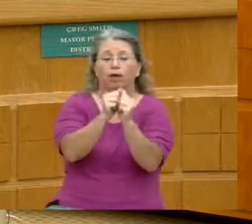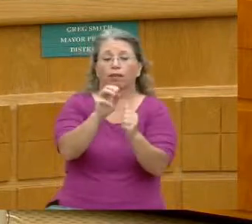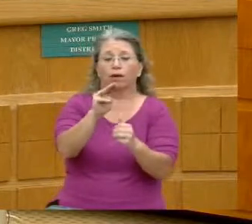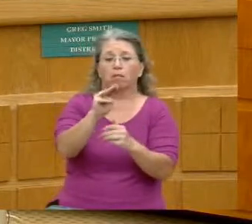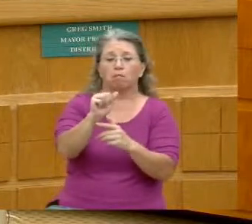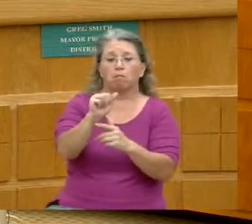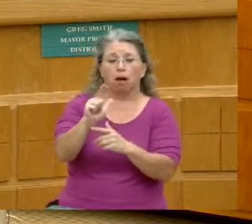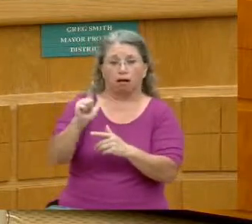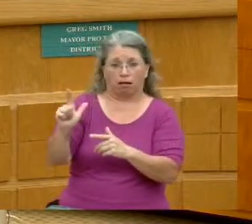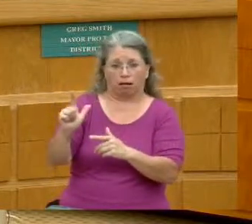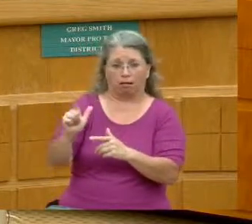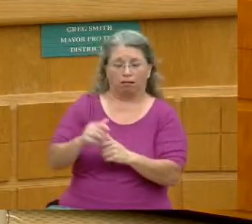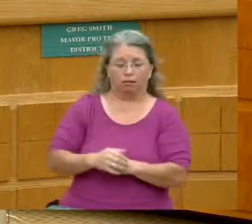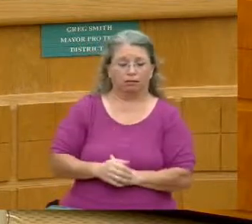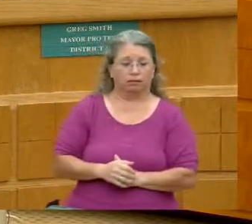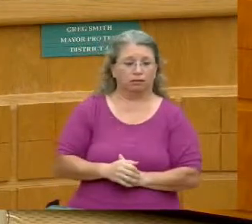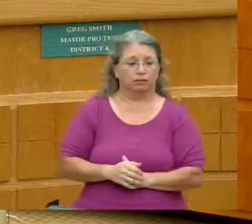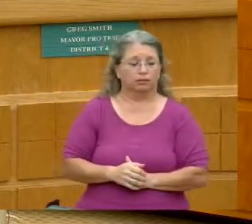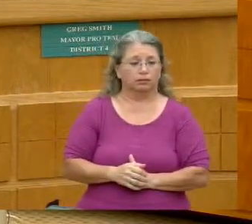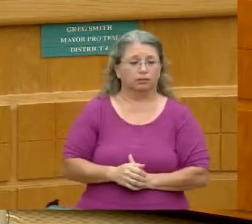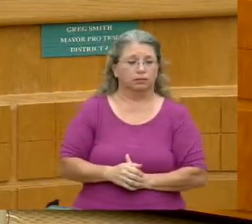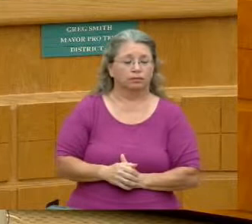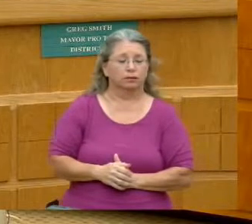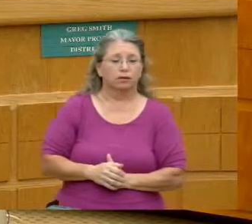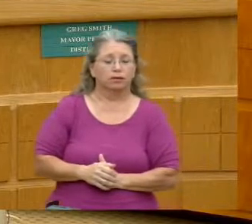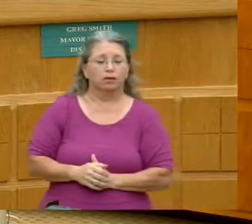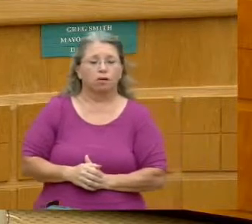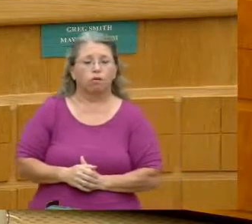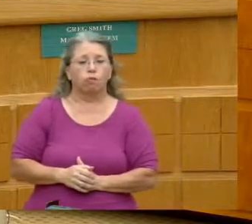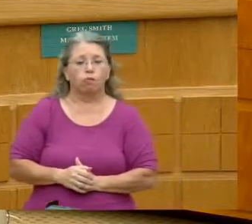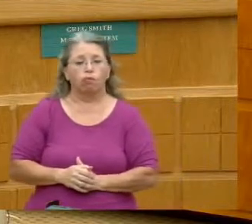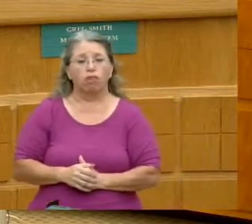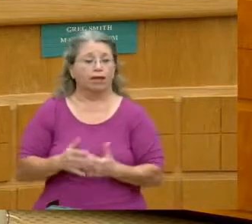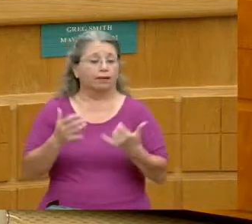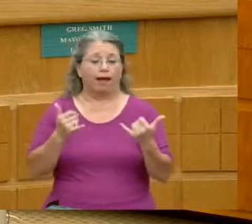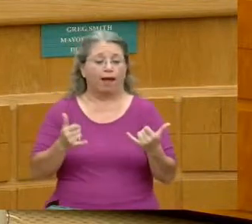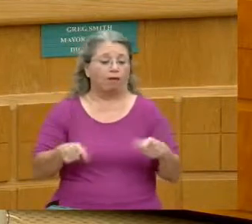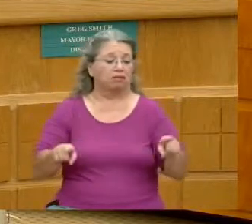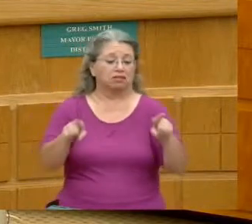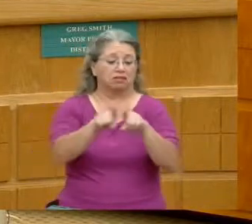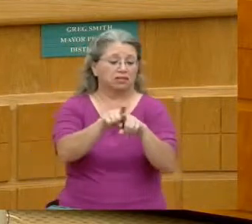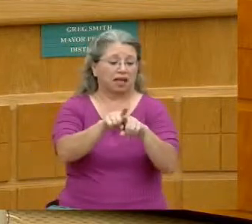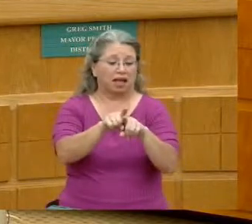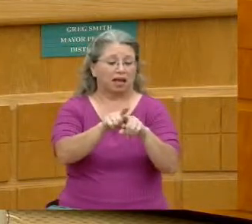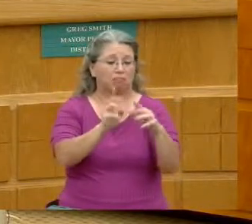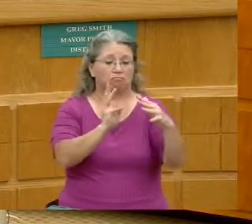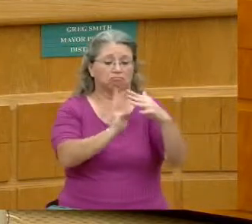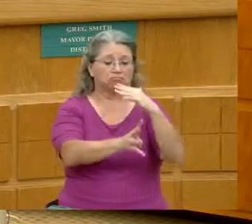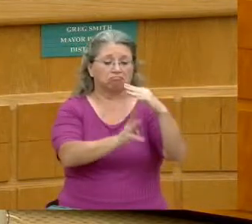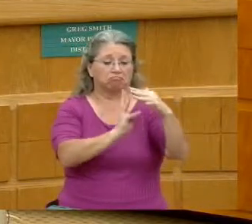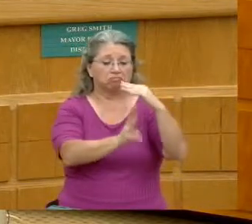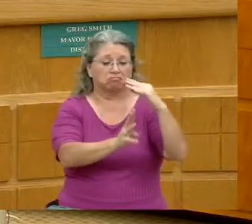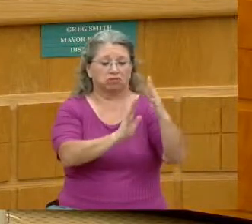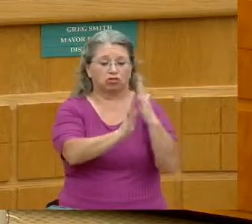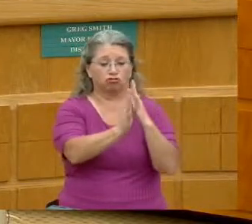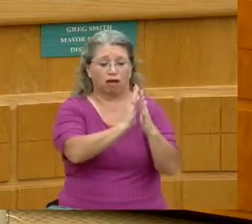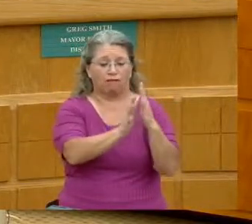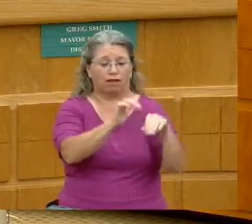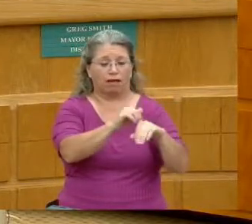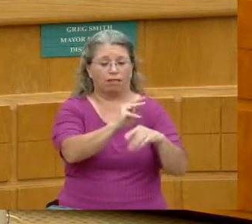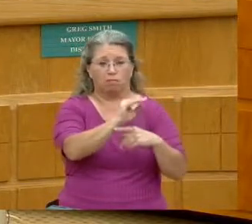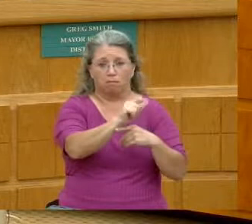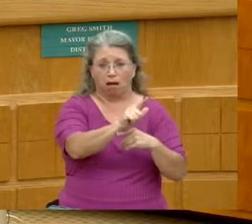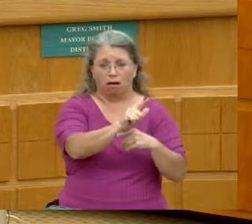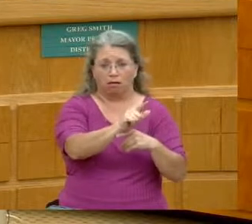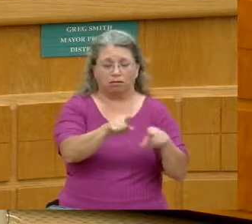much, on a relative basis, as much traffic as at the malls as there is at the grocery stores. And so this is kind of a